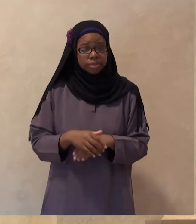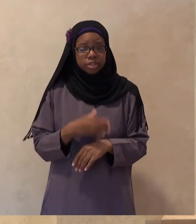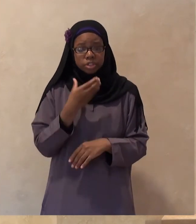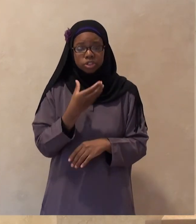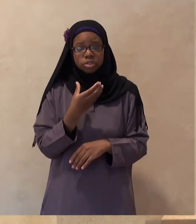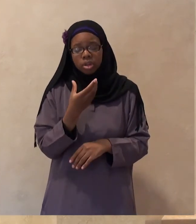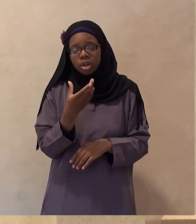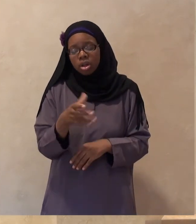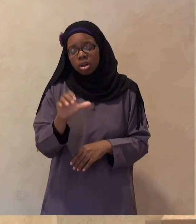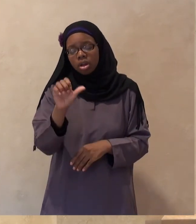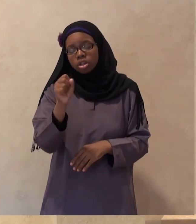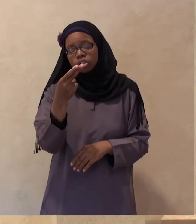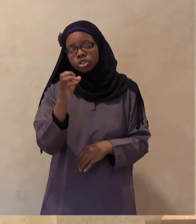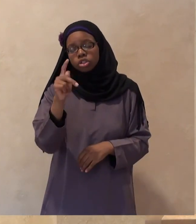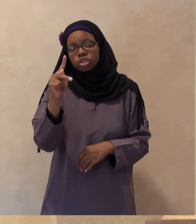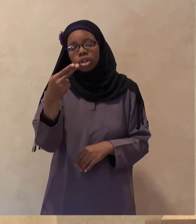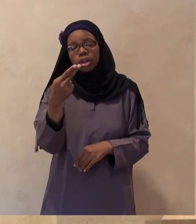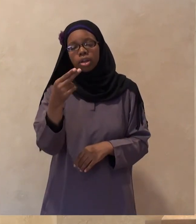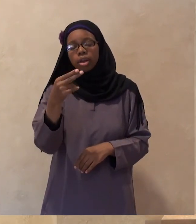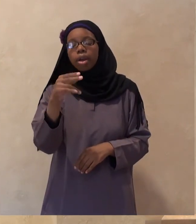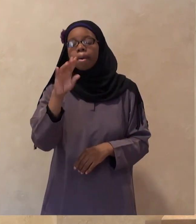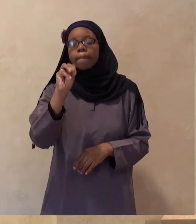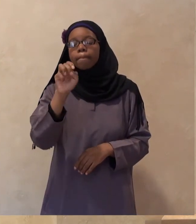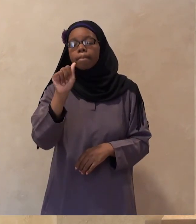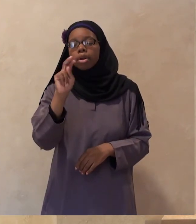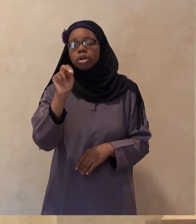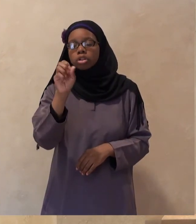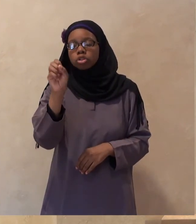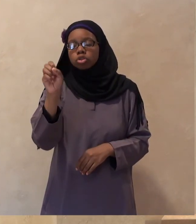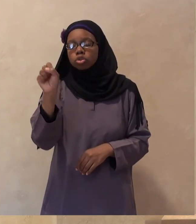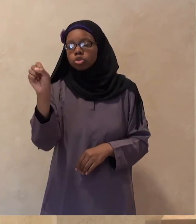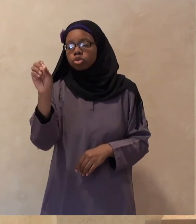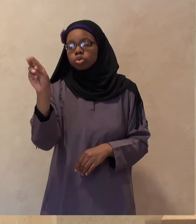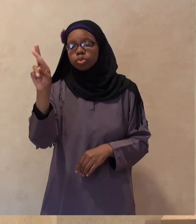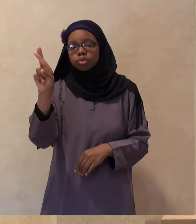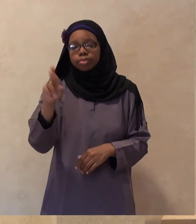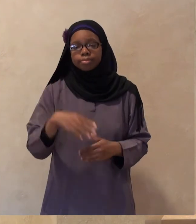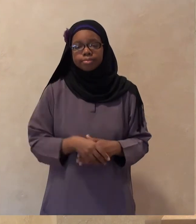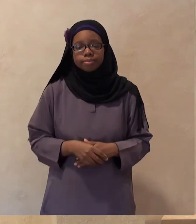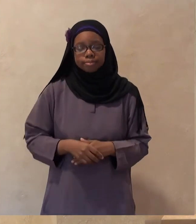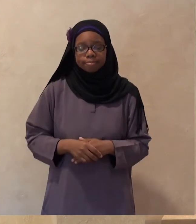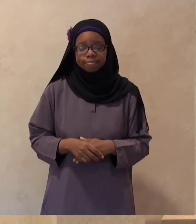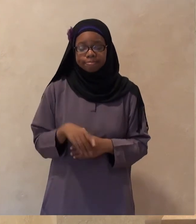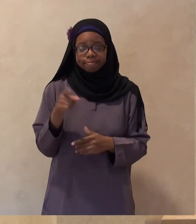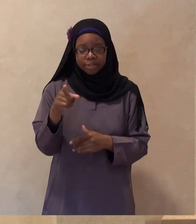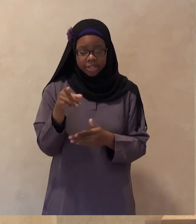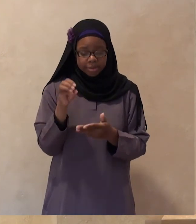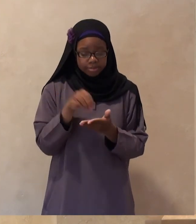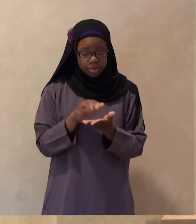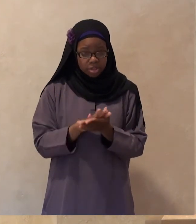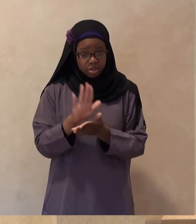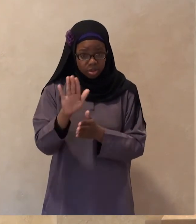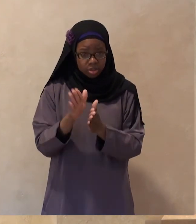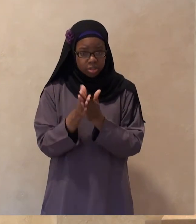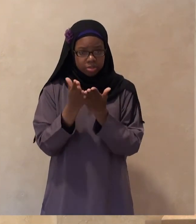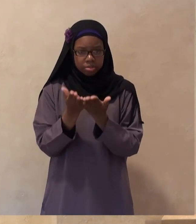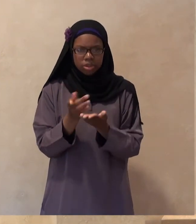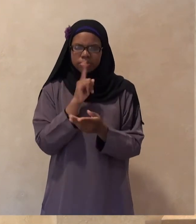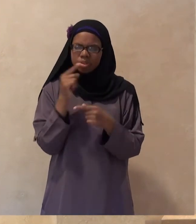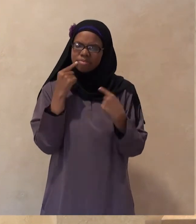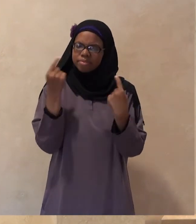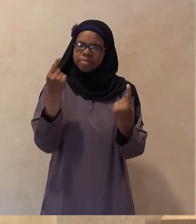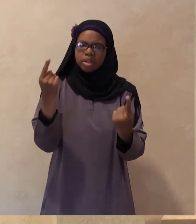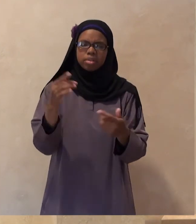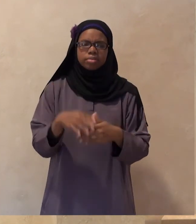Bahuti, Rahimahullah, who is a humbly Shaykh, and he has written in his book, which is very famous